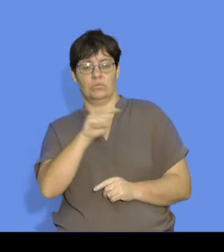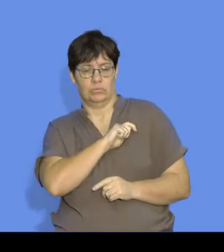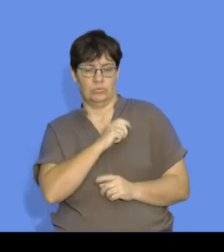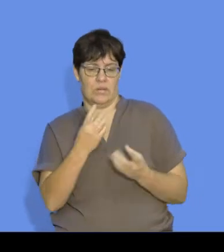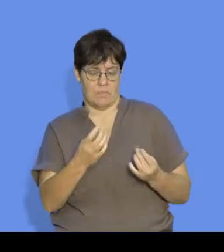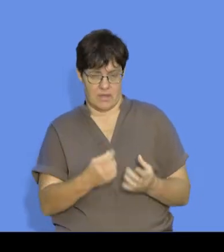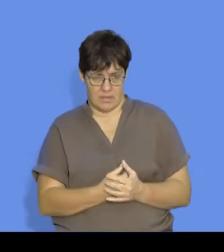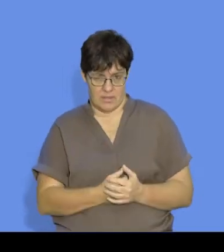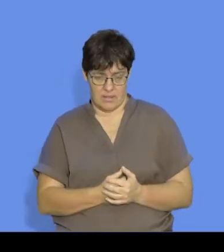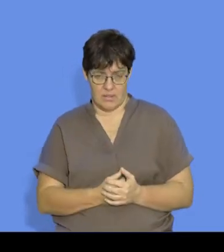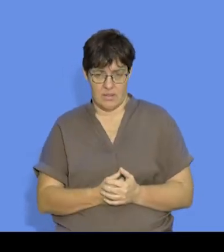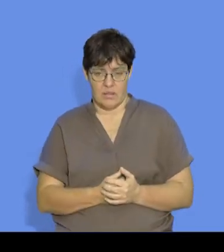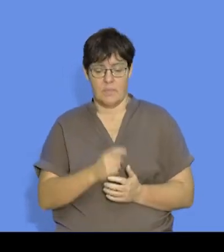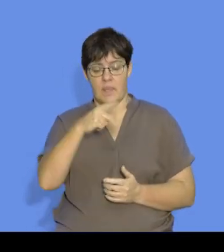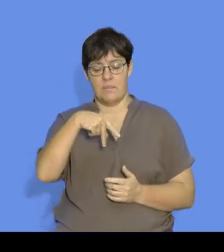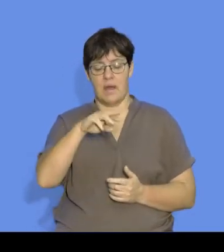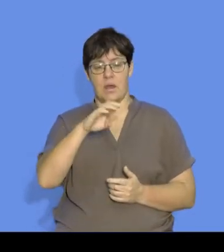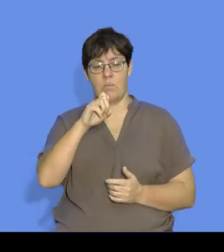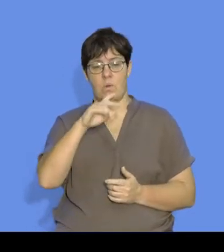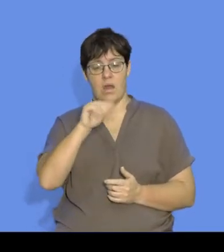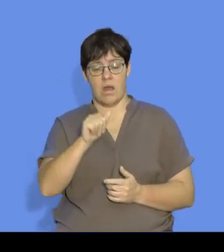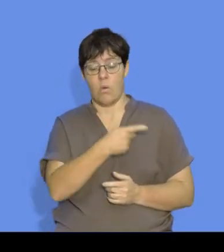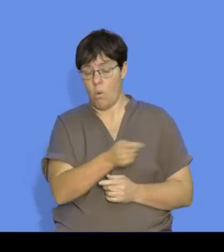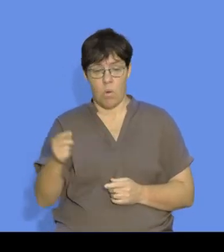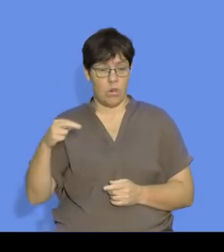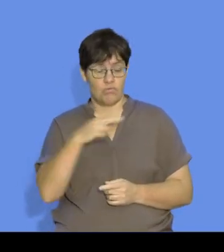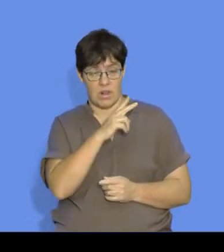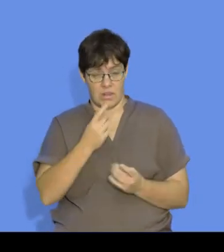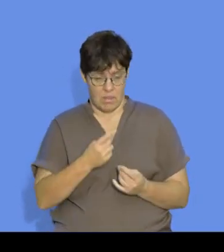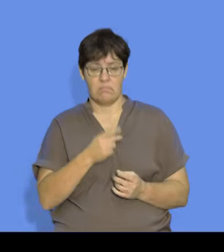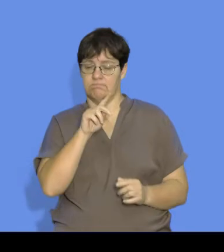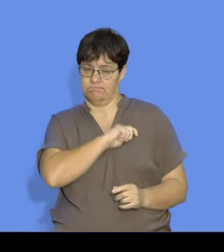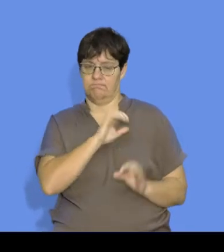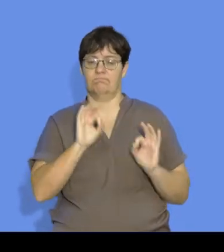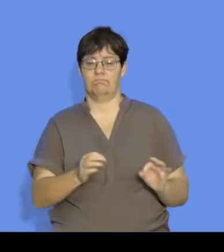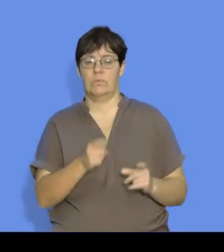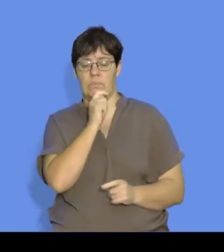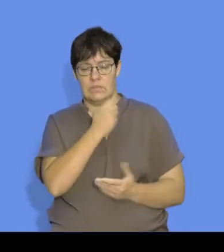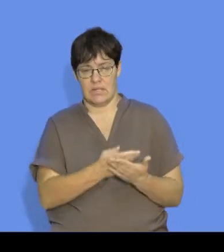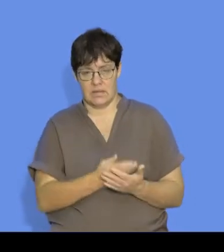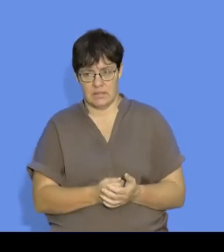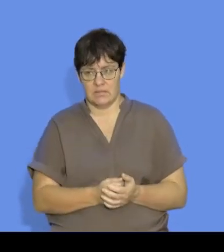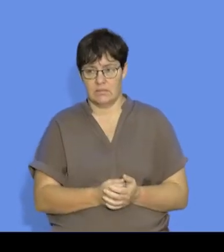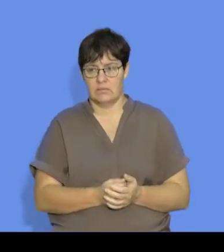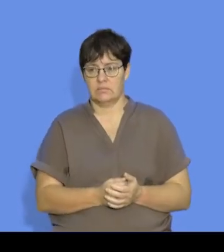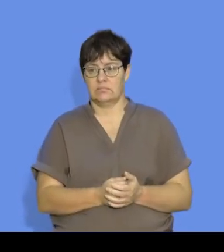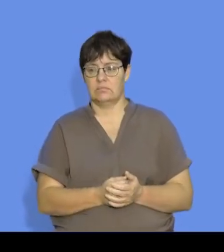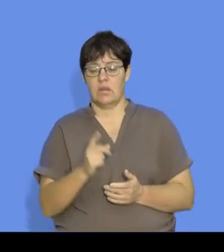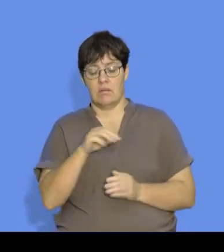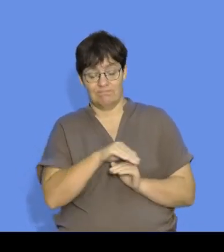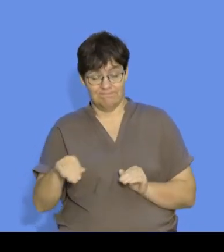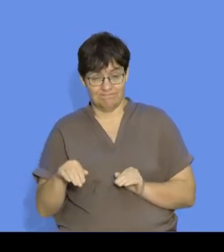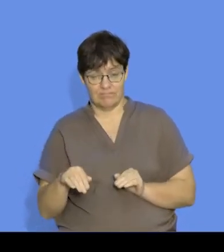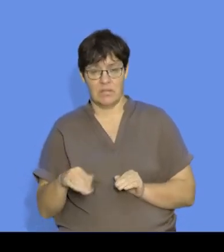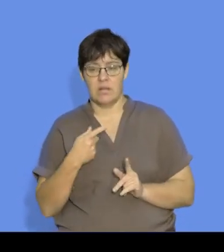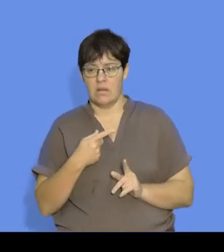real numbers, right? Remember, with a parabola, all real numbers are valid. The domain